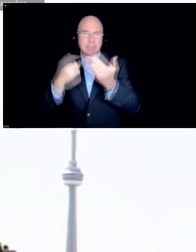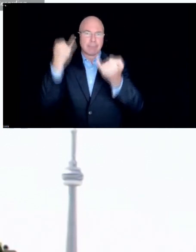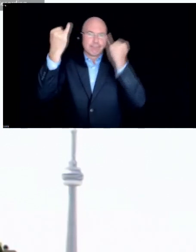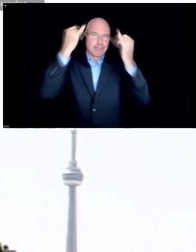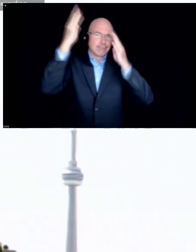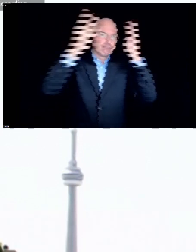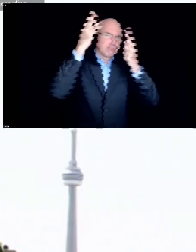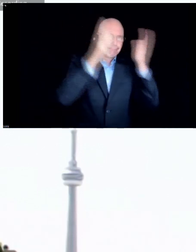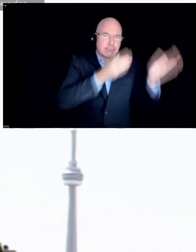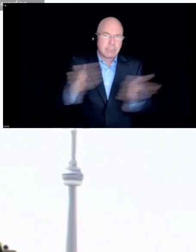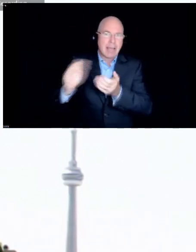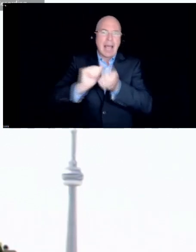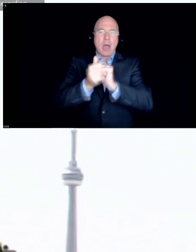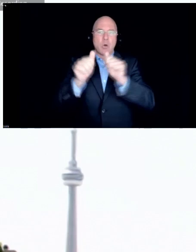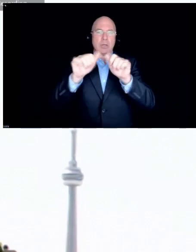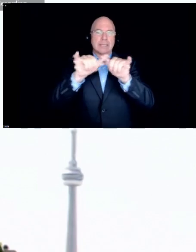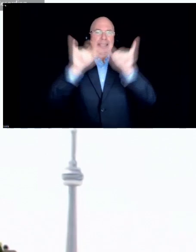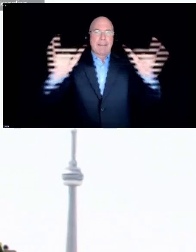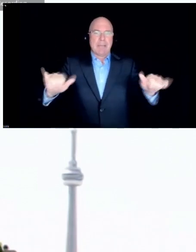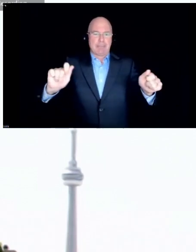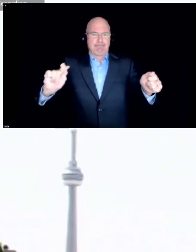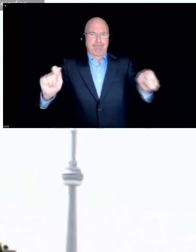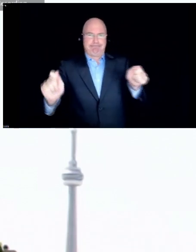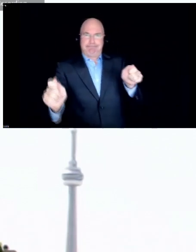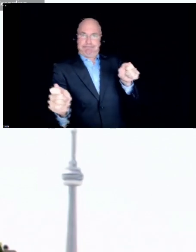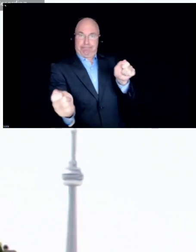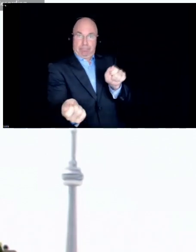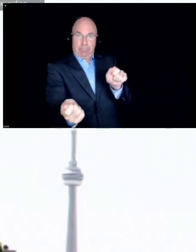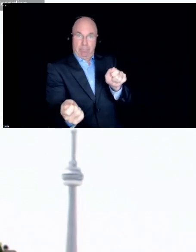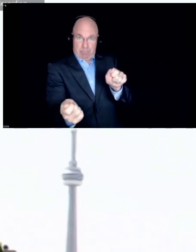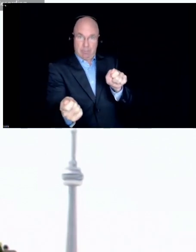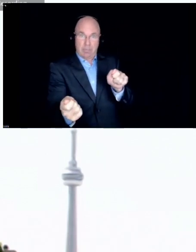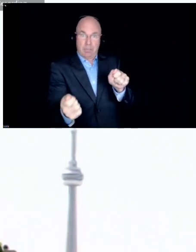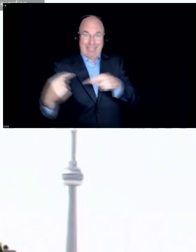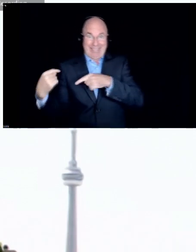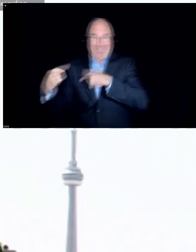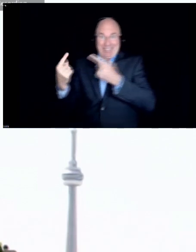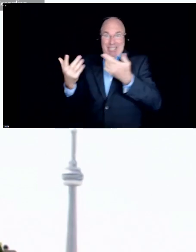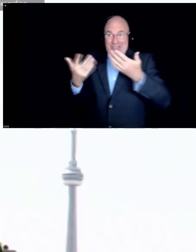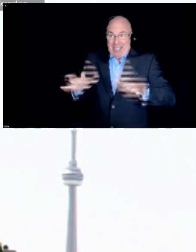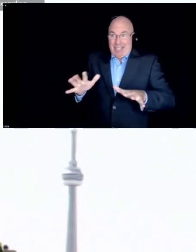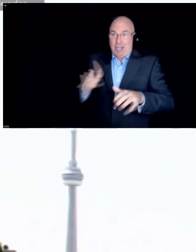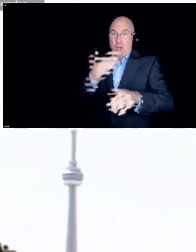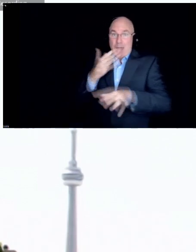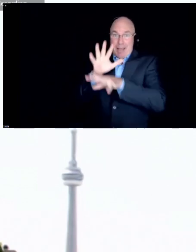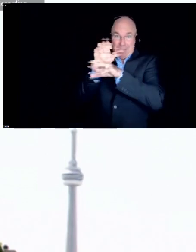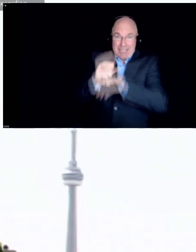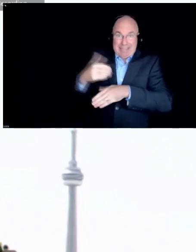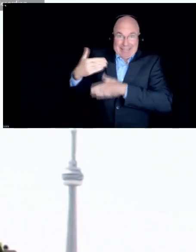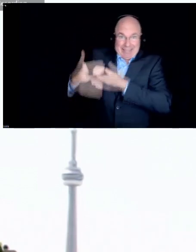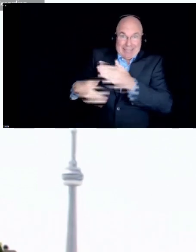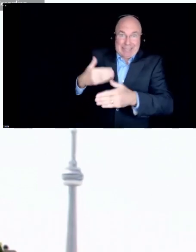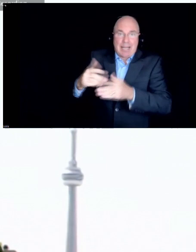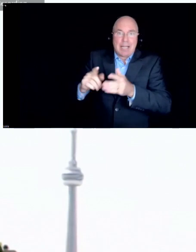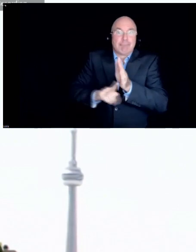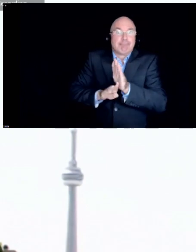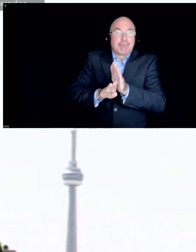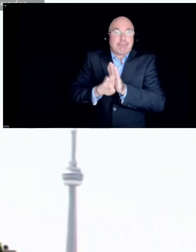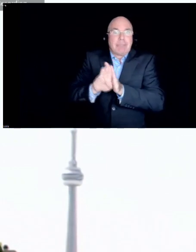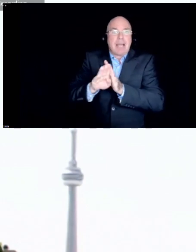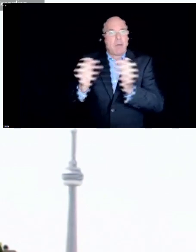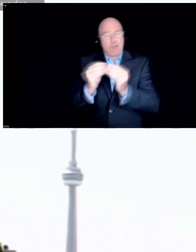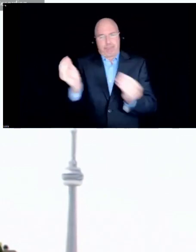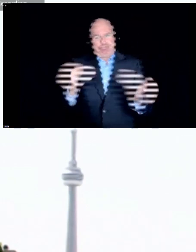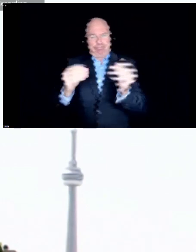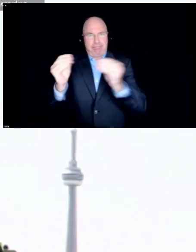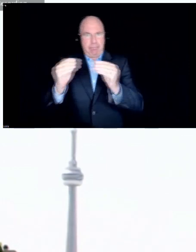for systemic change, and build upon initiatives we are already working on together. I do not